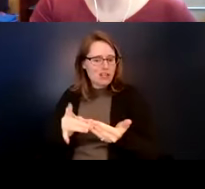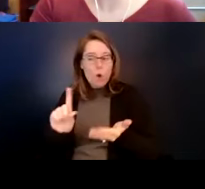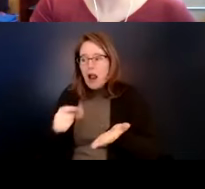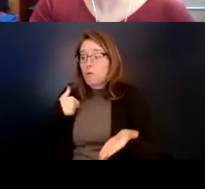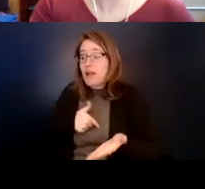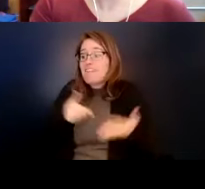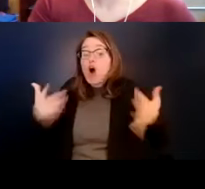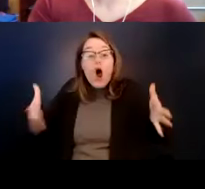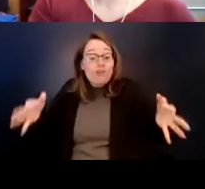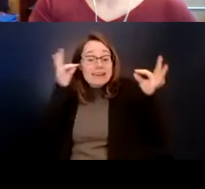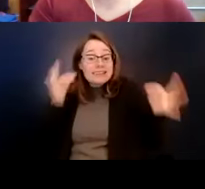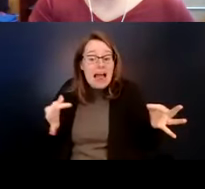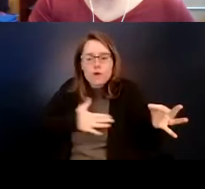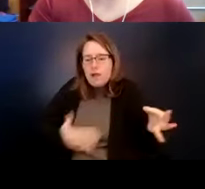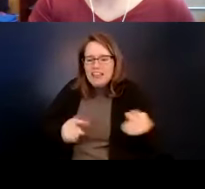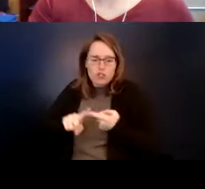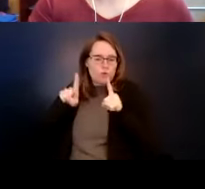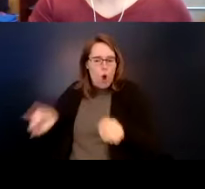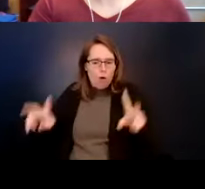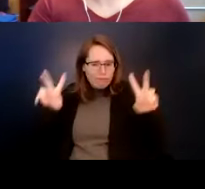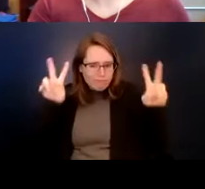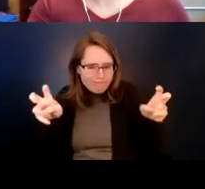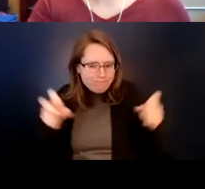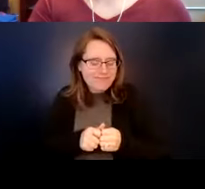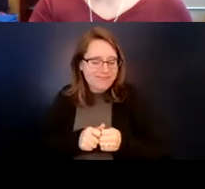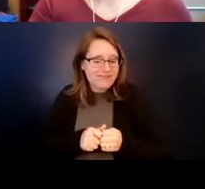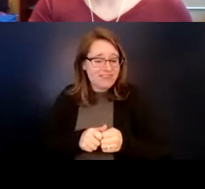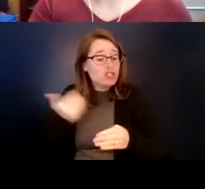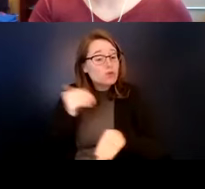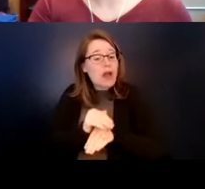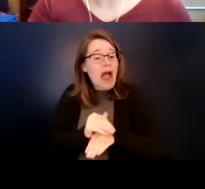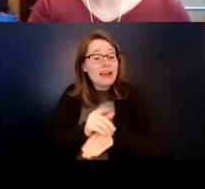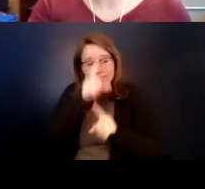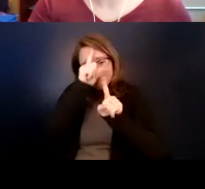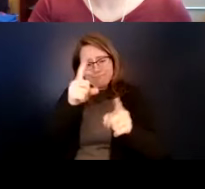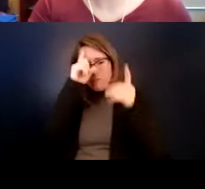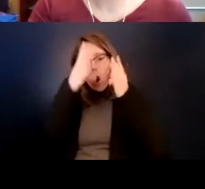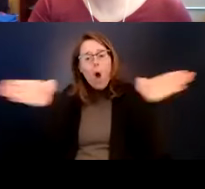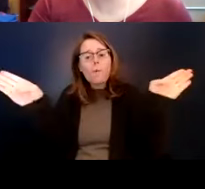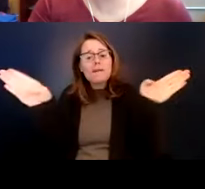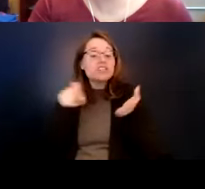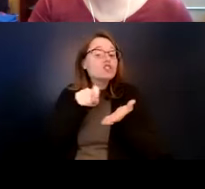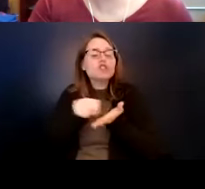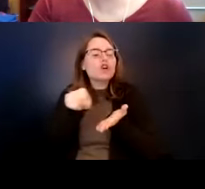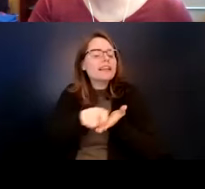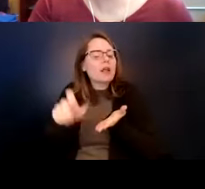we're willing to go. So this evening, try to be open and let journaling just meet you where you're at.